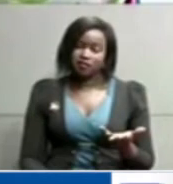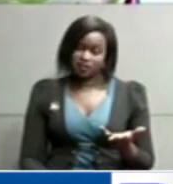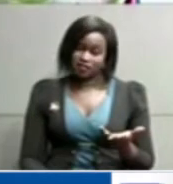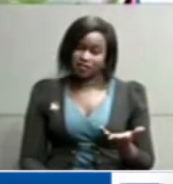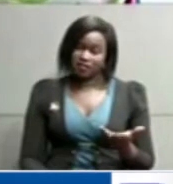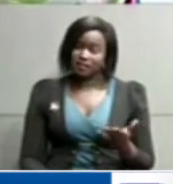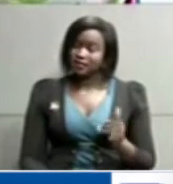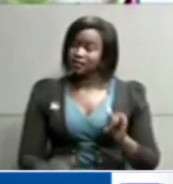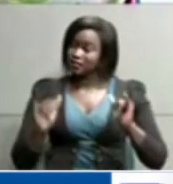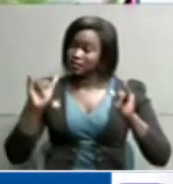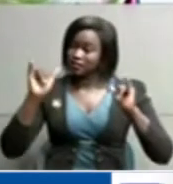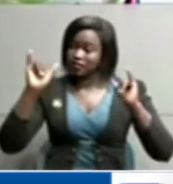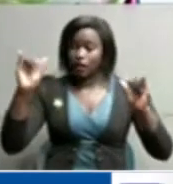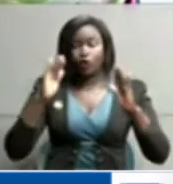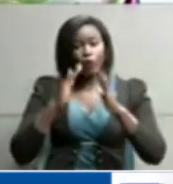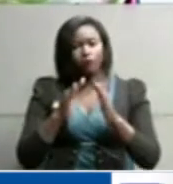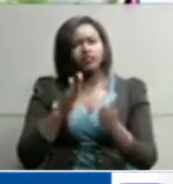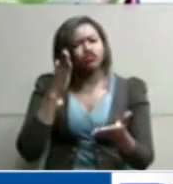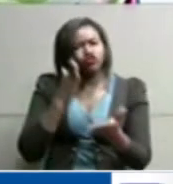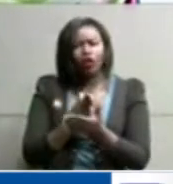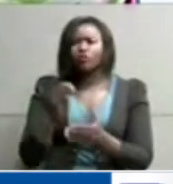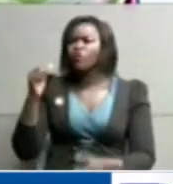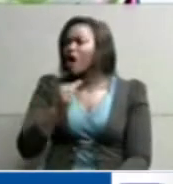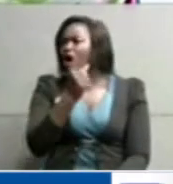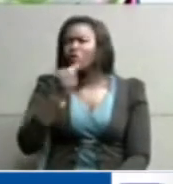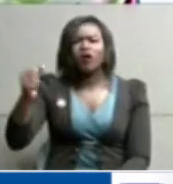Stay home. Stop loitering in towns.